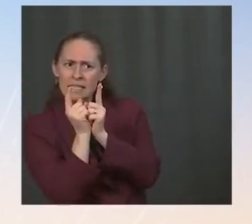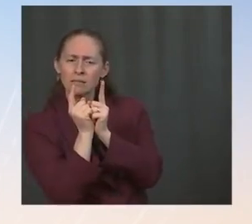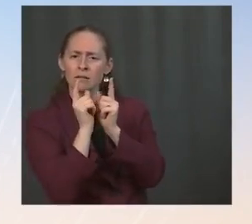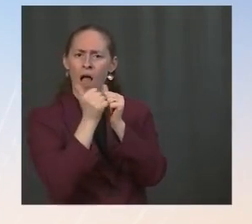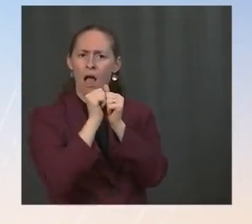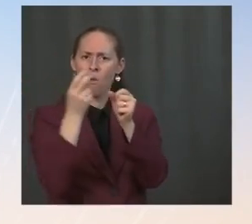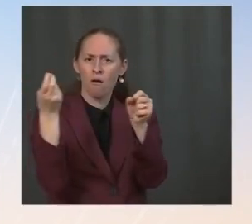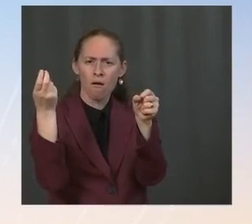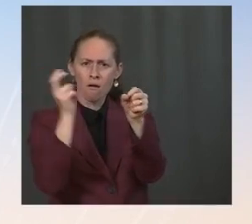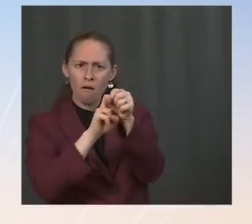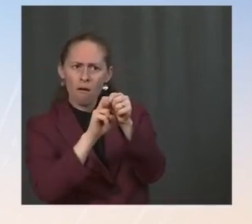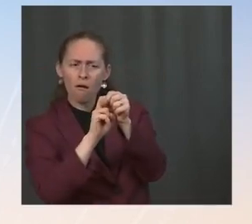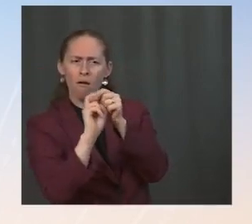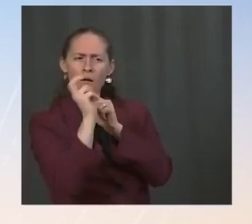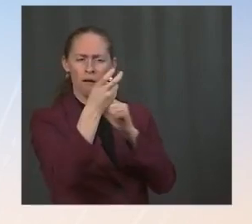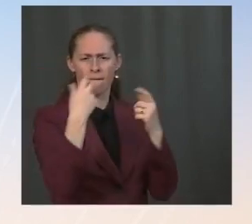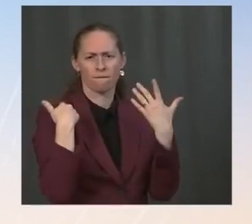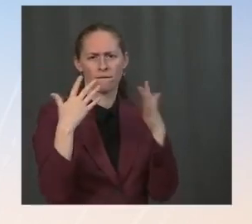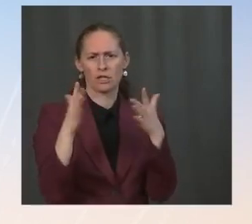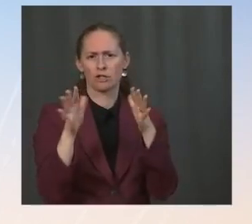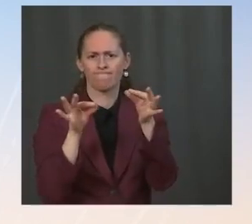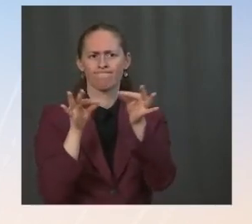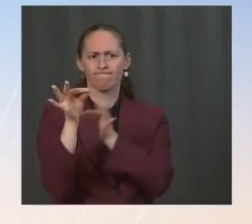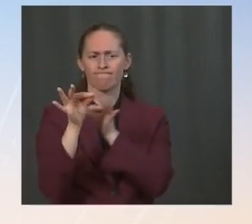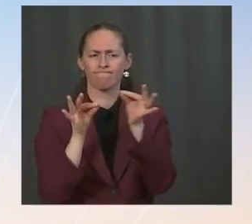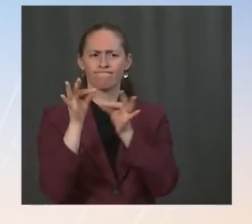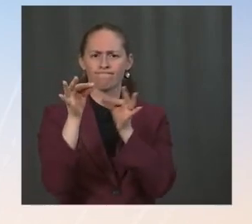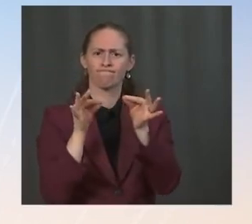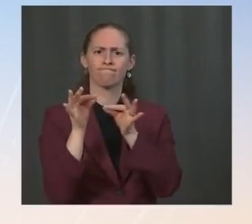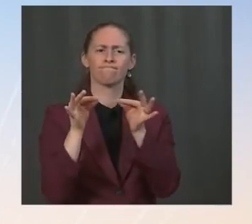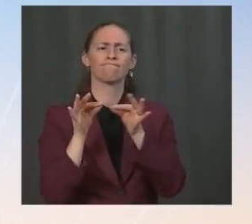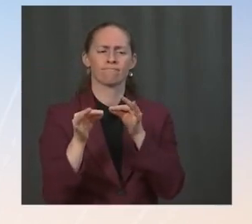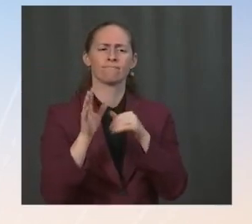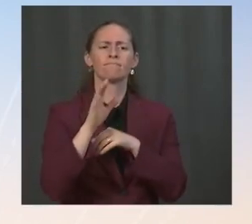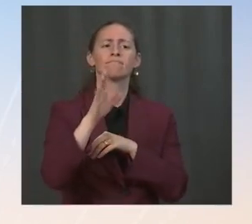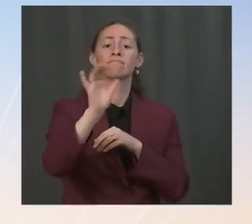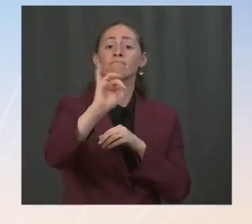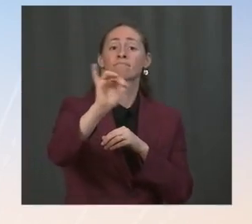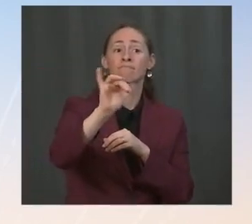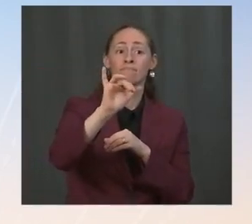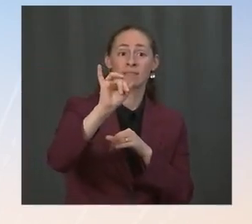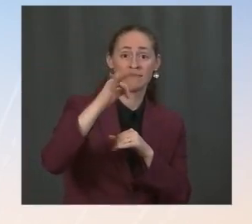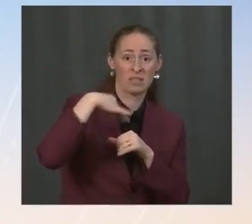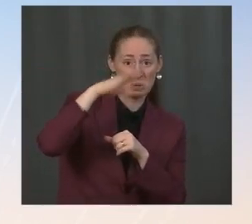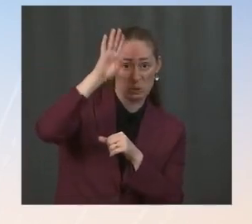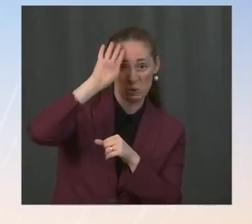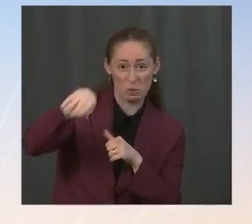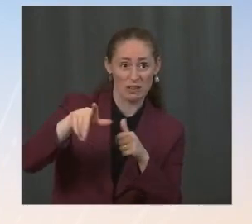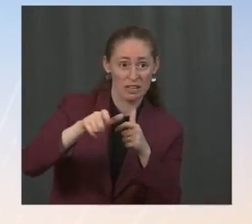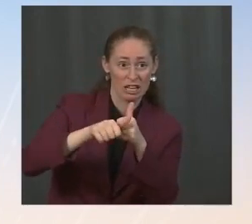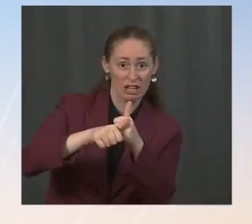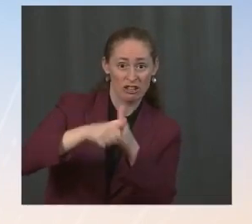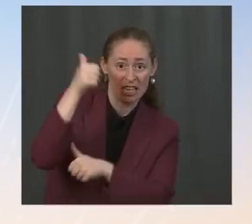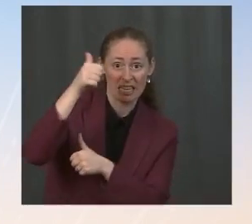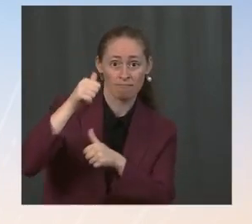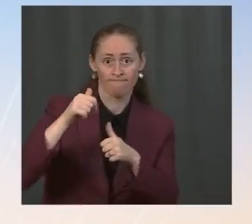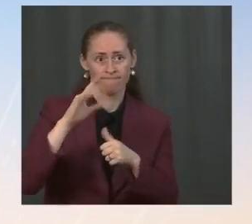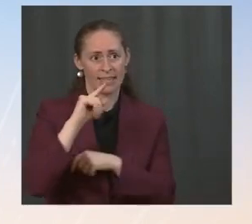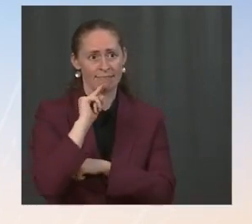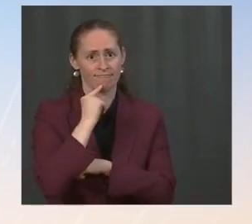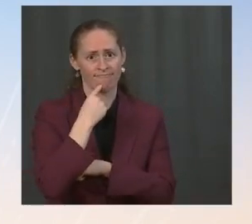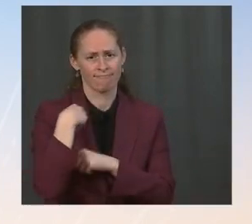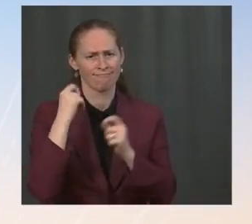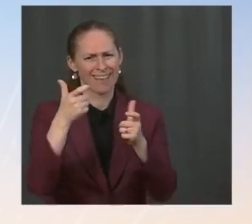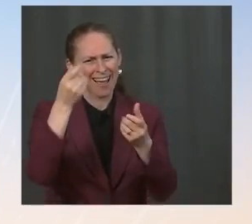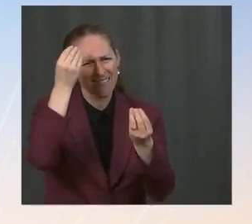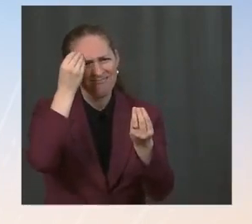evacuated from the country. We are also mindful in providing security threats when warranted, as we did last night, to prevent a large gathering that